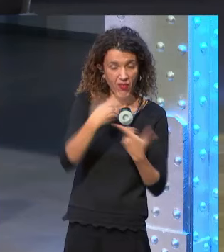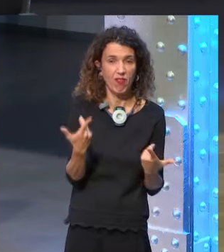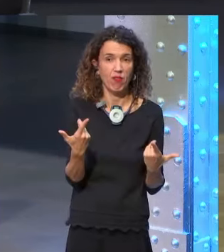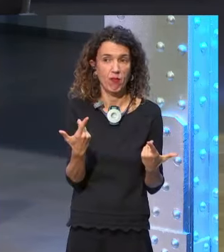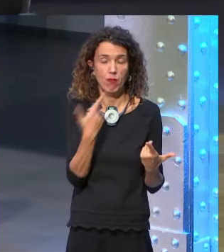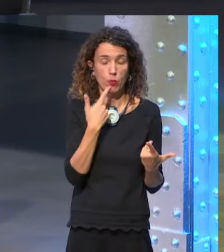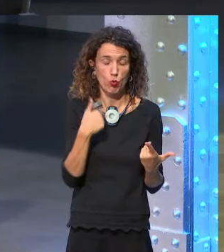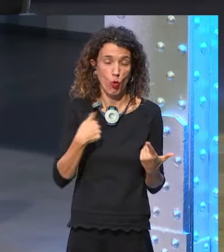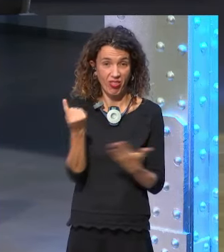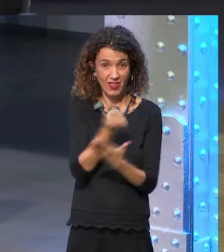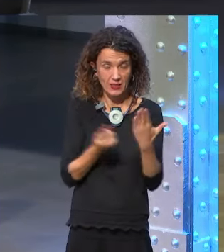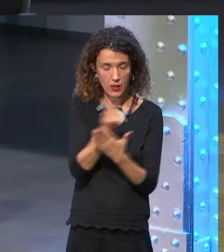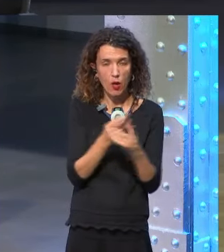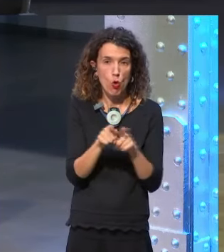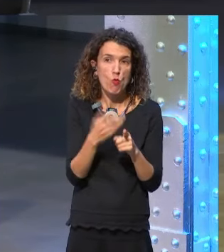if you